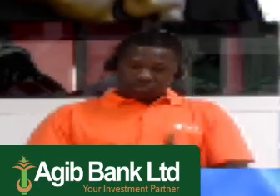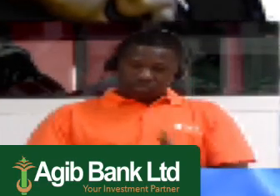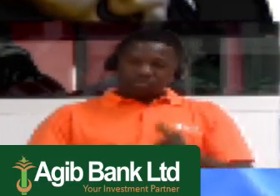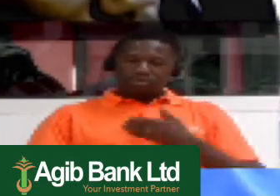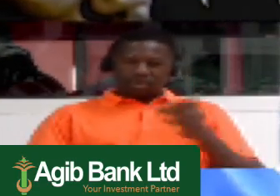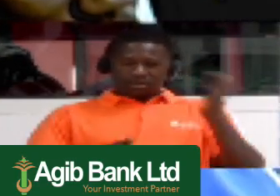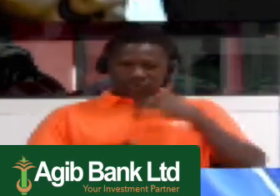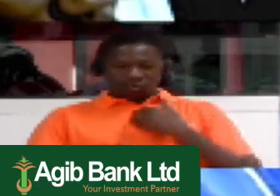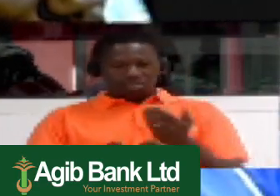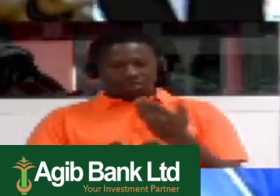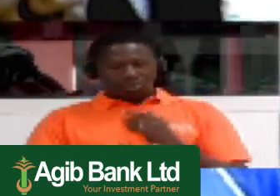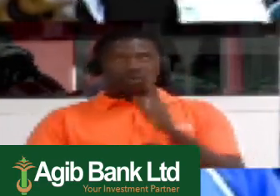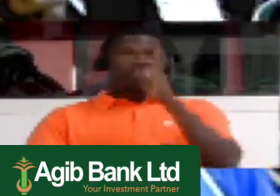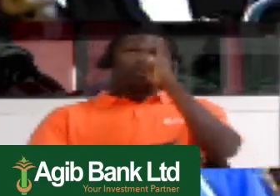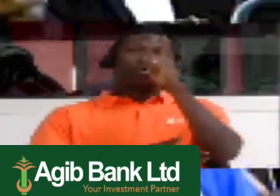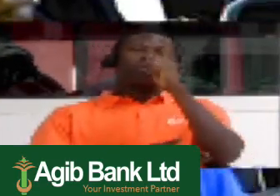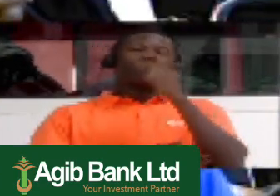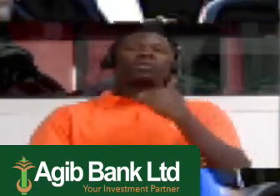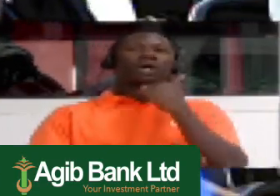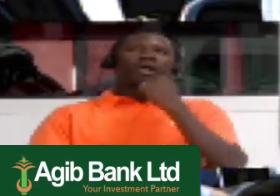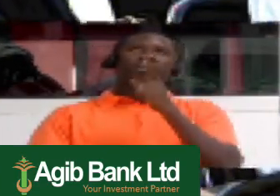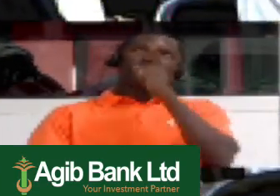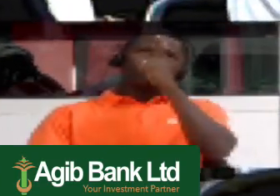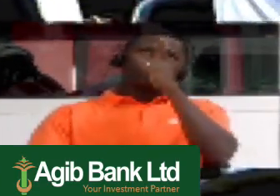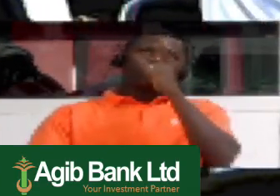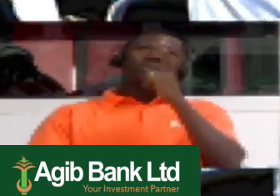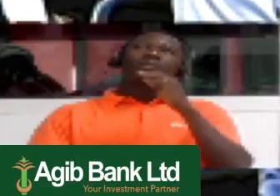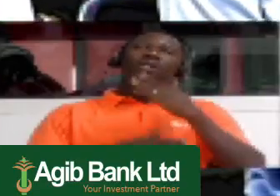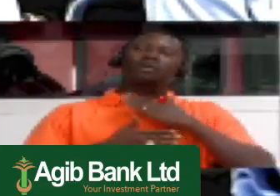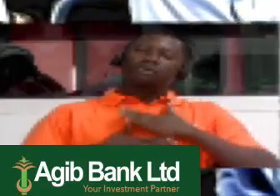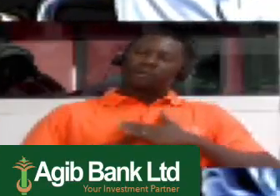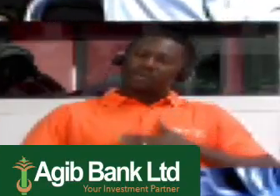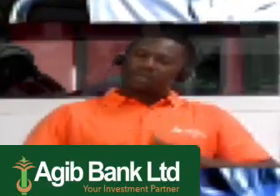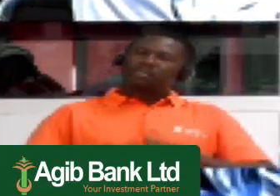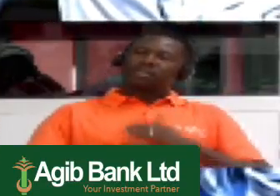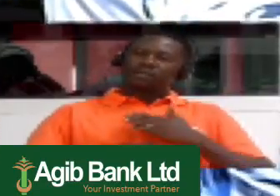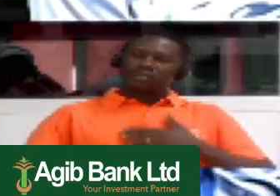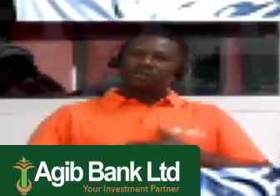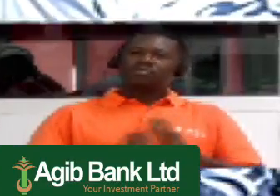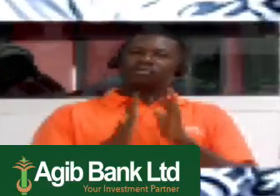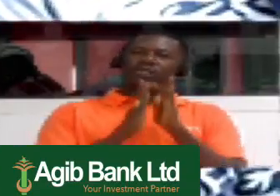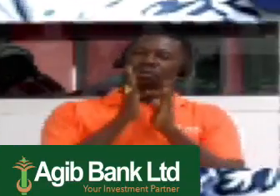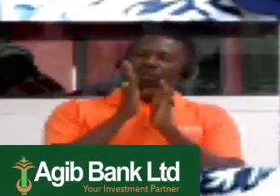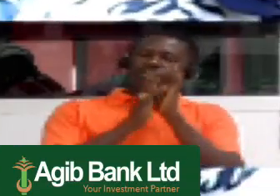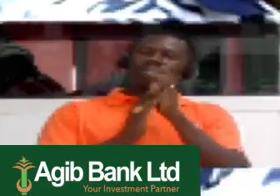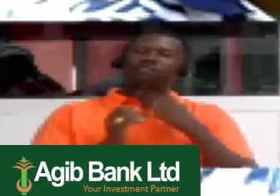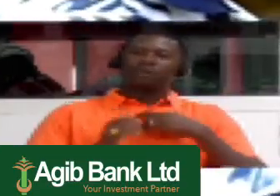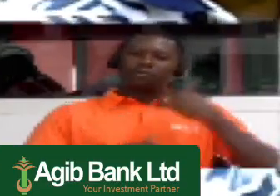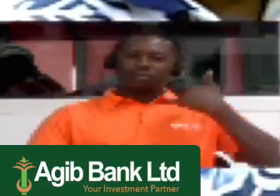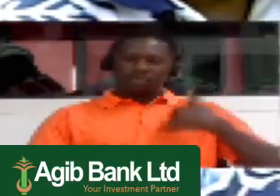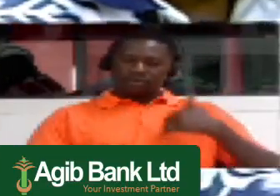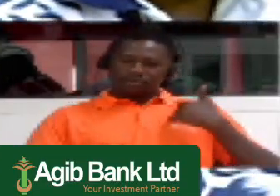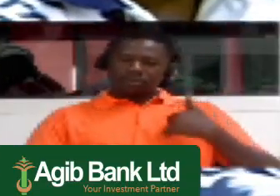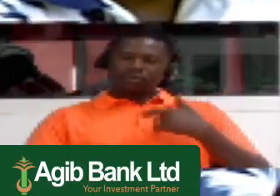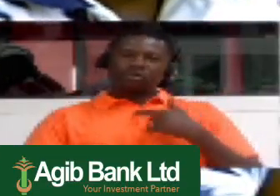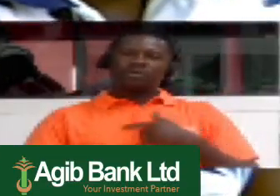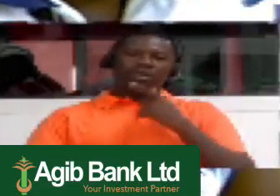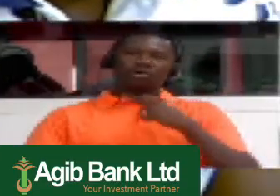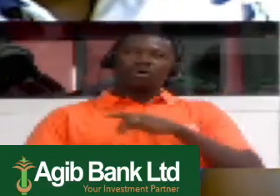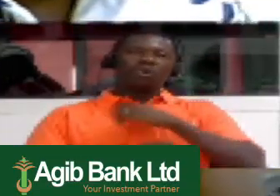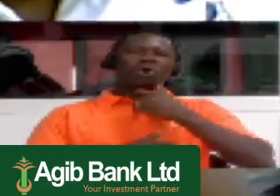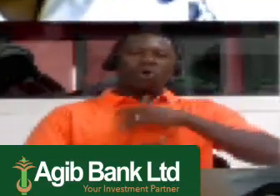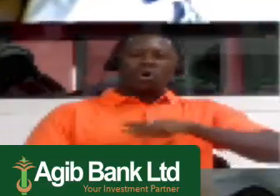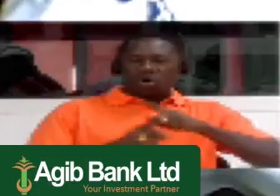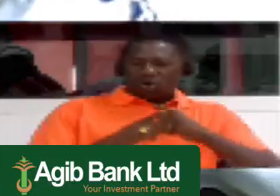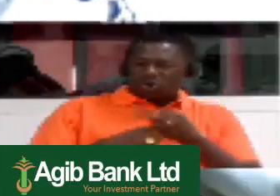come out, Lord, we ask that you will dampen the spirit of the people, that the